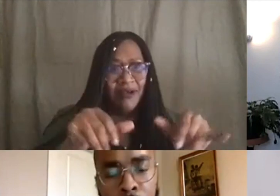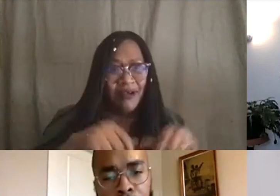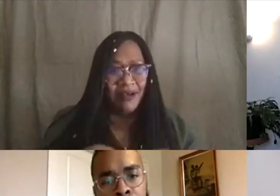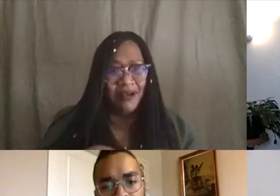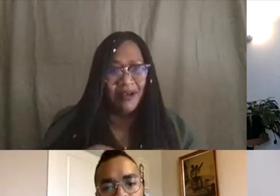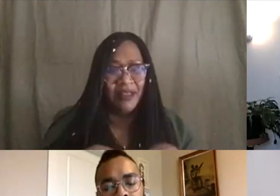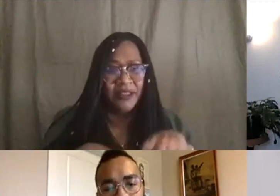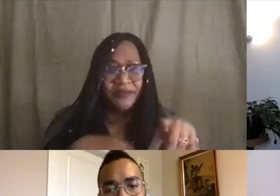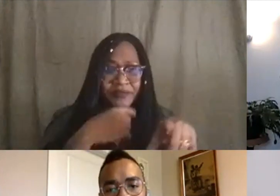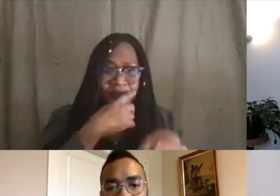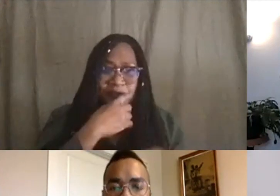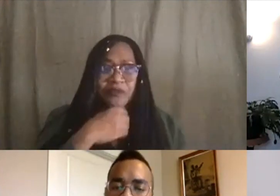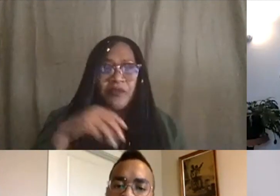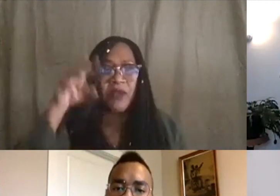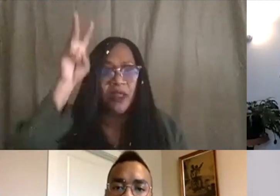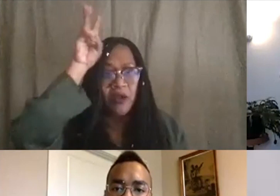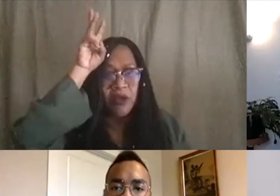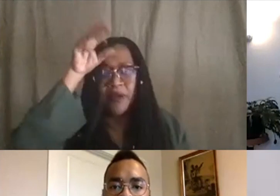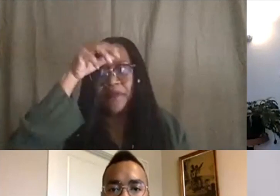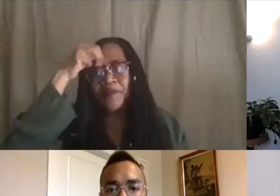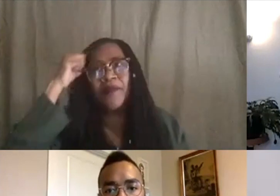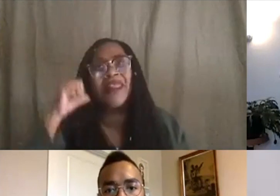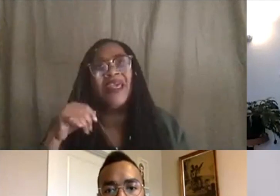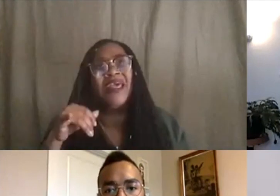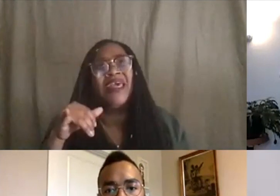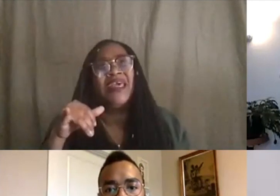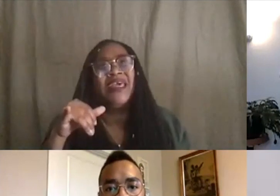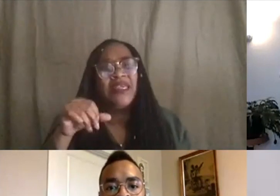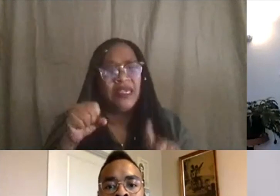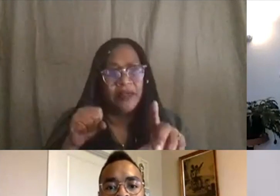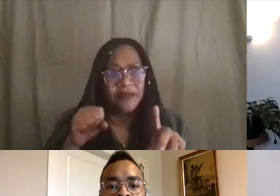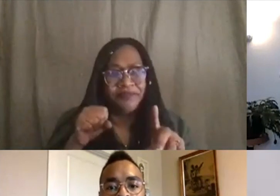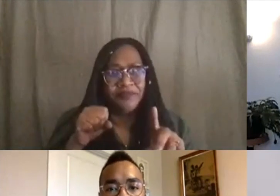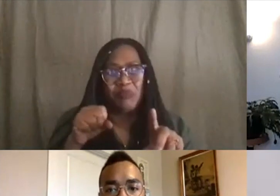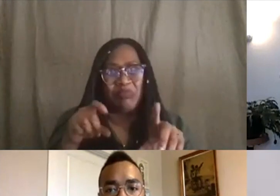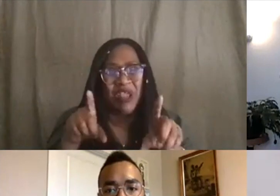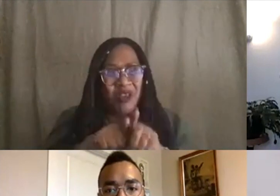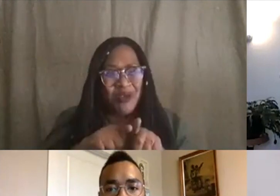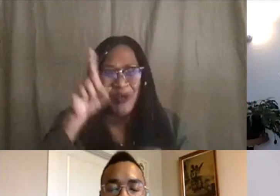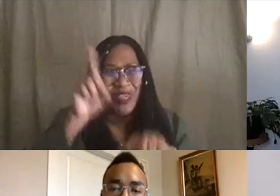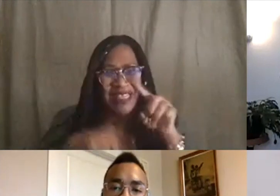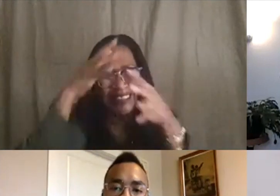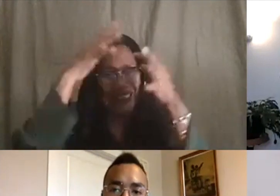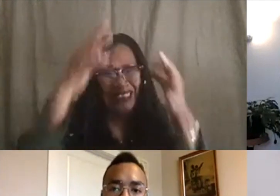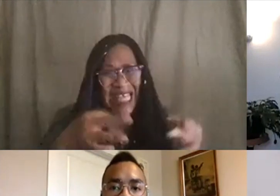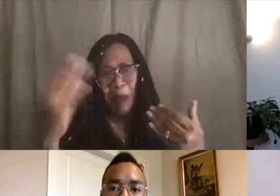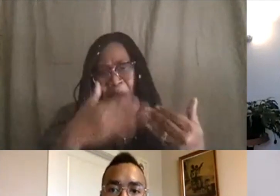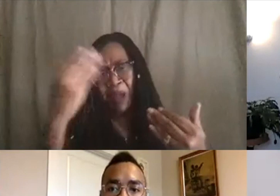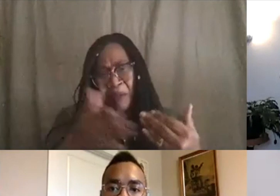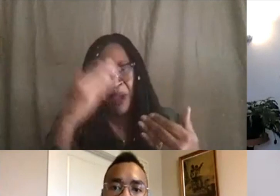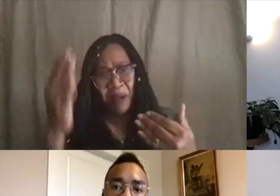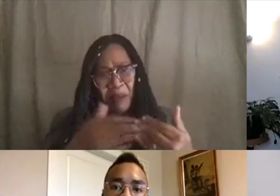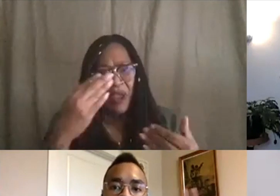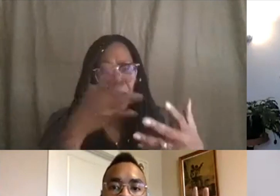Yeah, and also you can't simply decide because you want to create